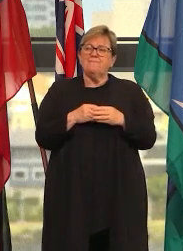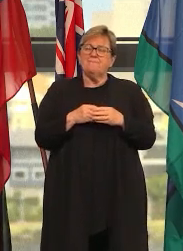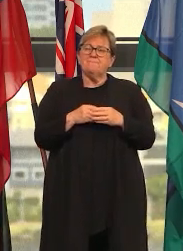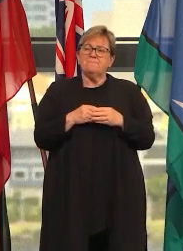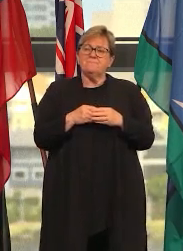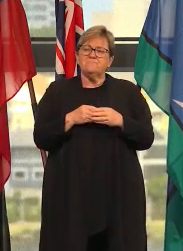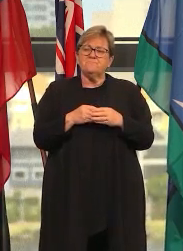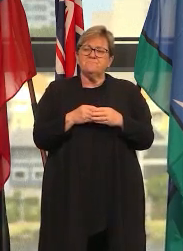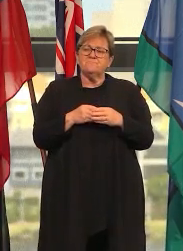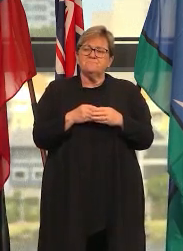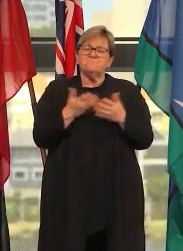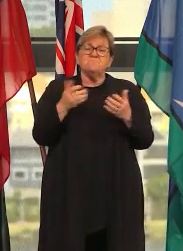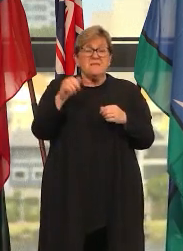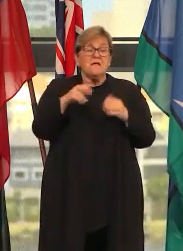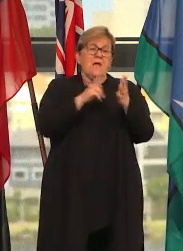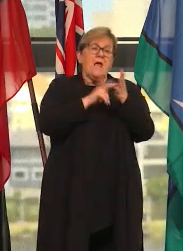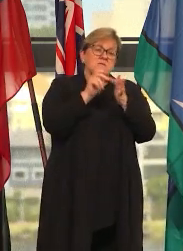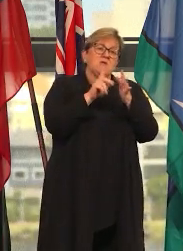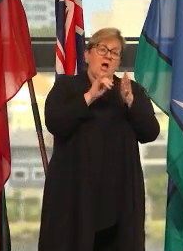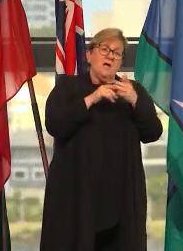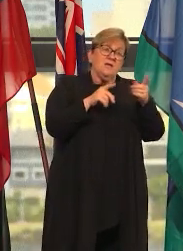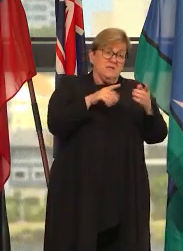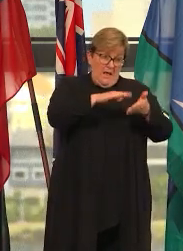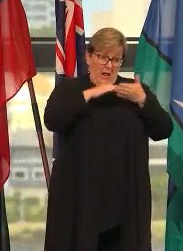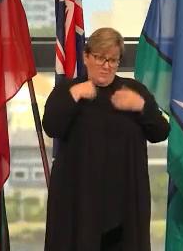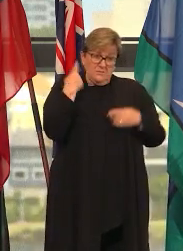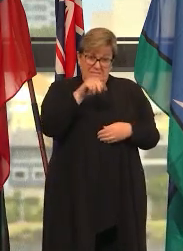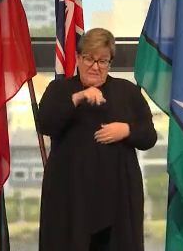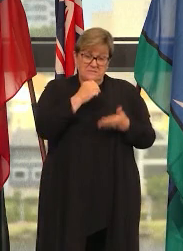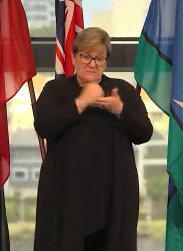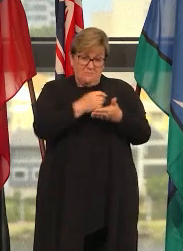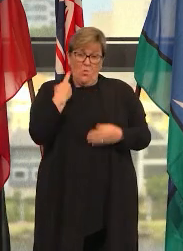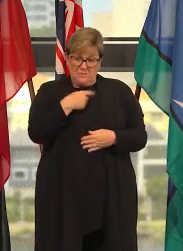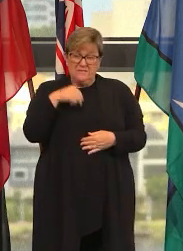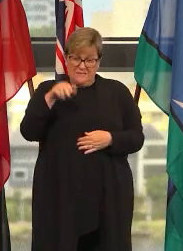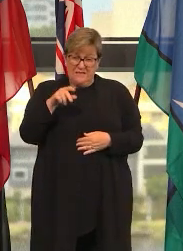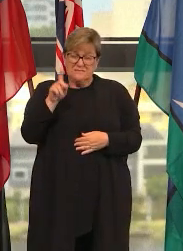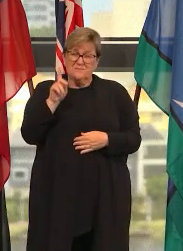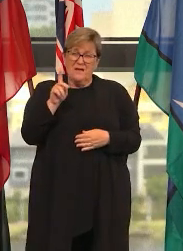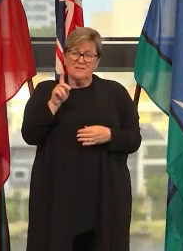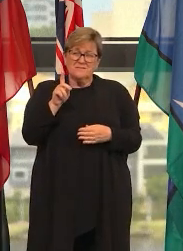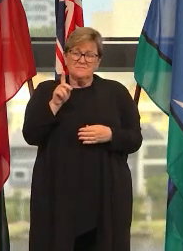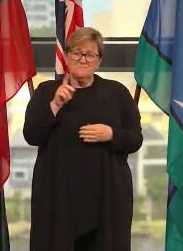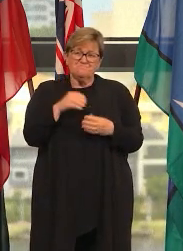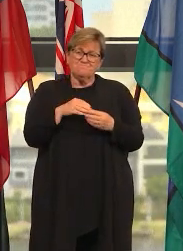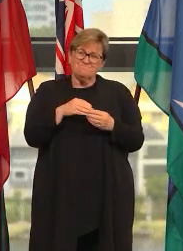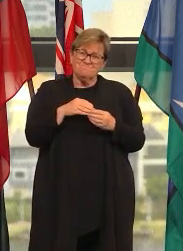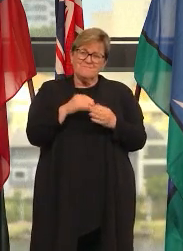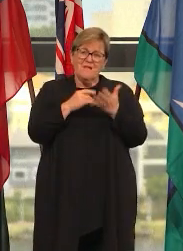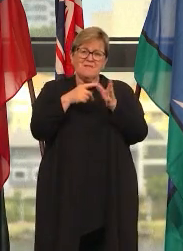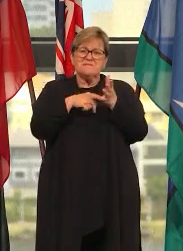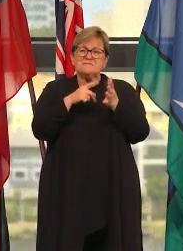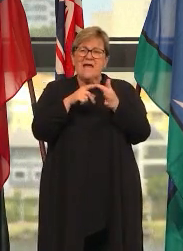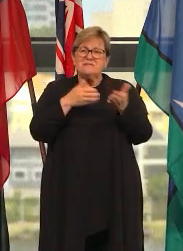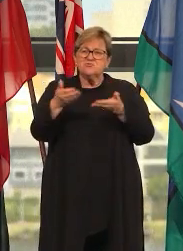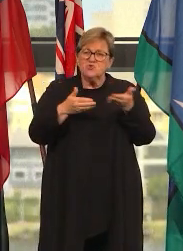too much on NDIS and have sort of lagged behind in providing the services, the